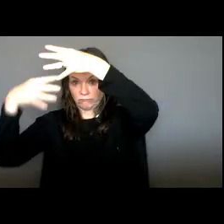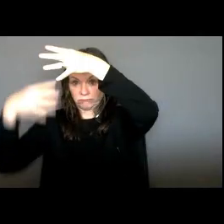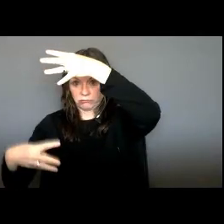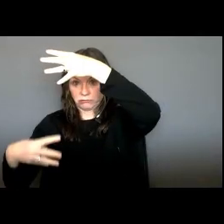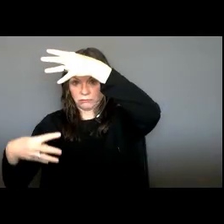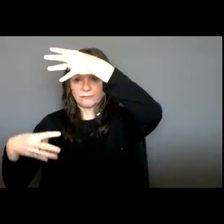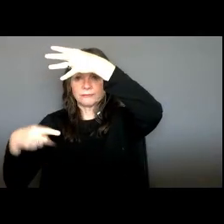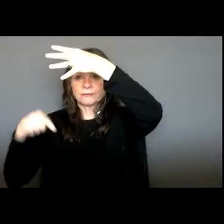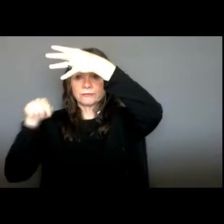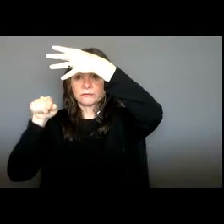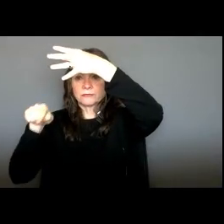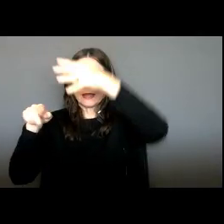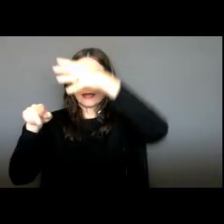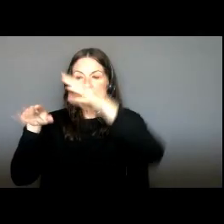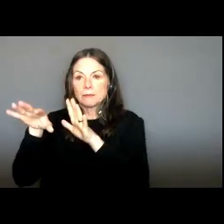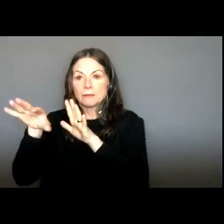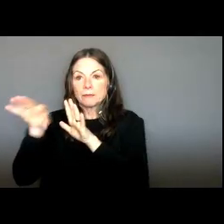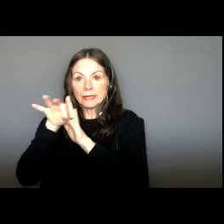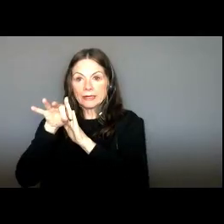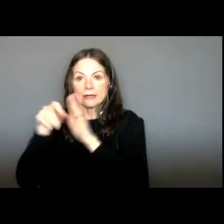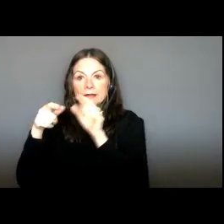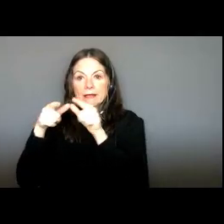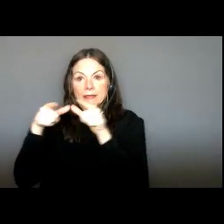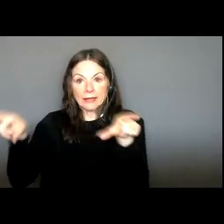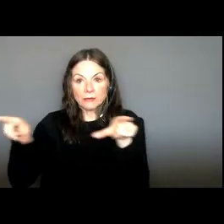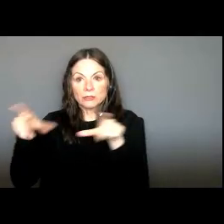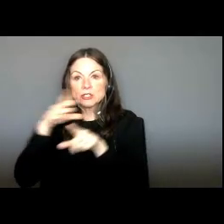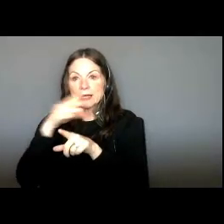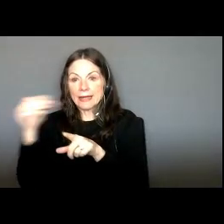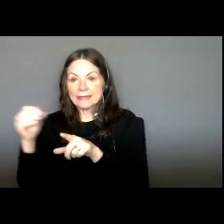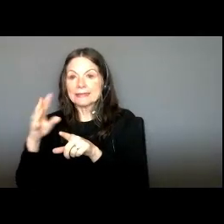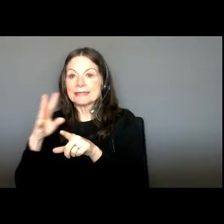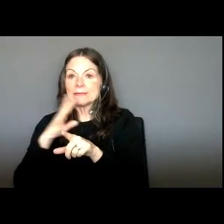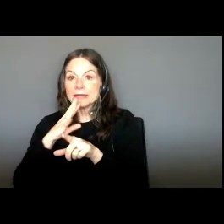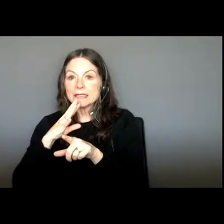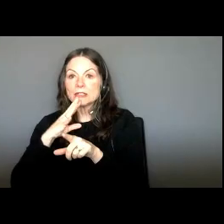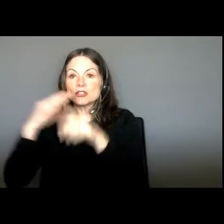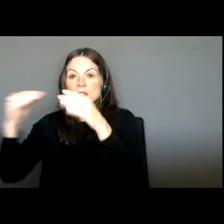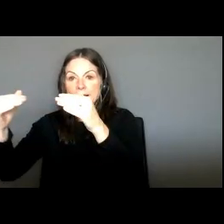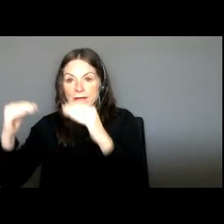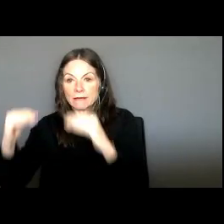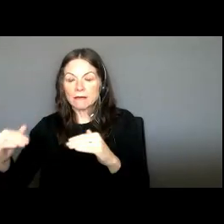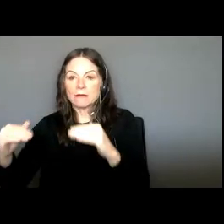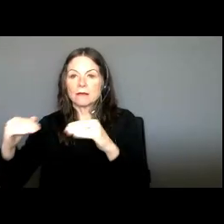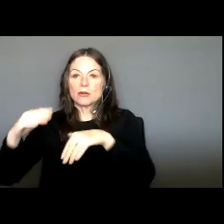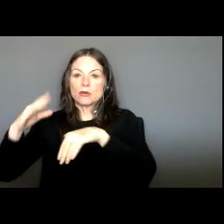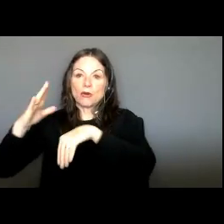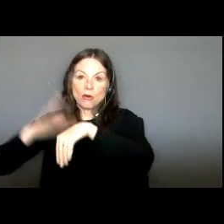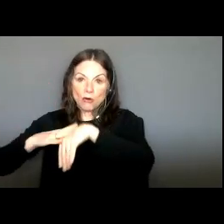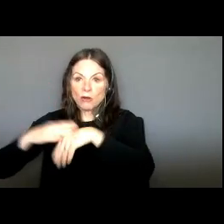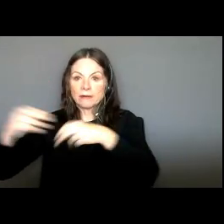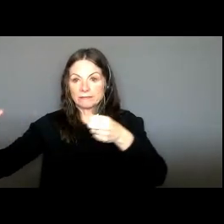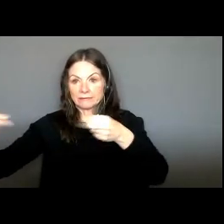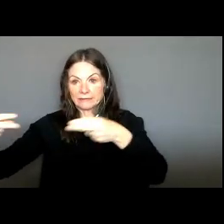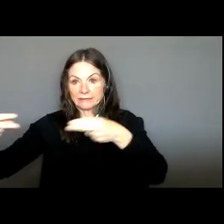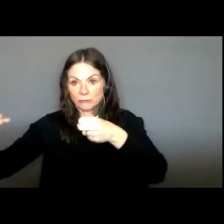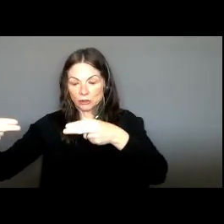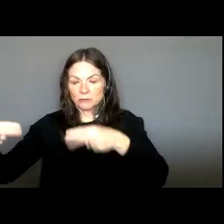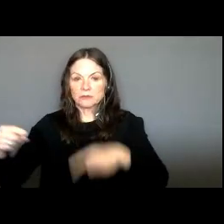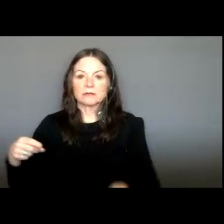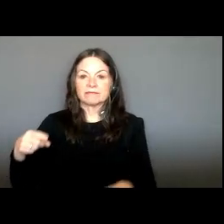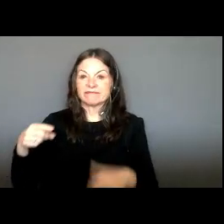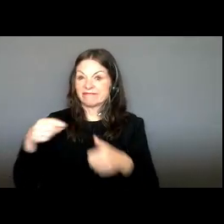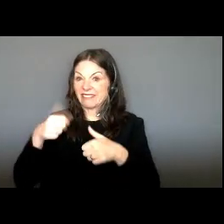more under it, then click language and speech, then turn on live caption. If you lose connection at any time,